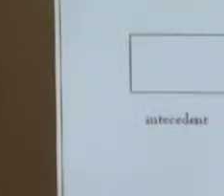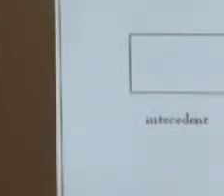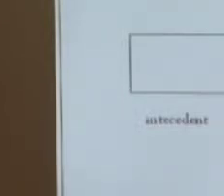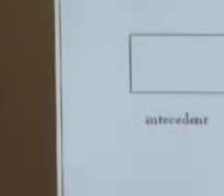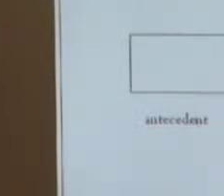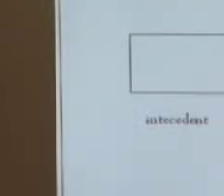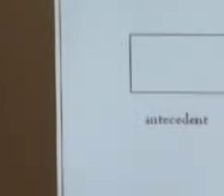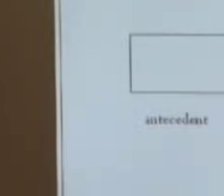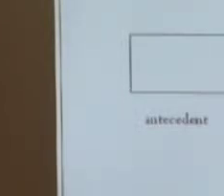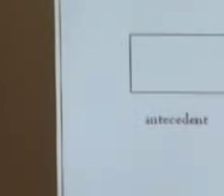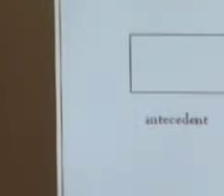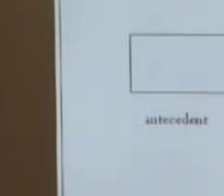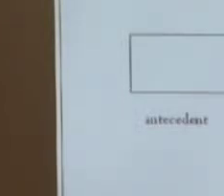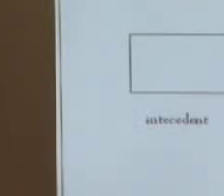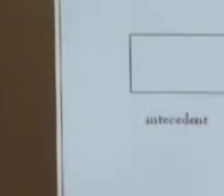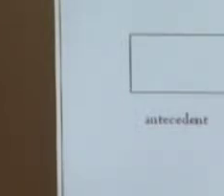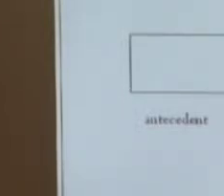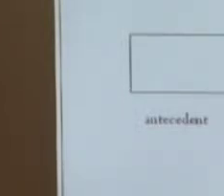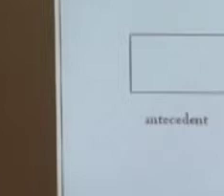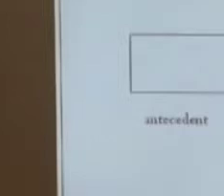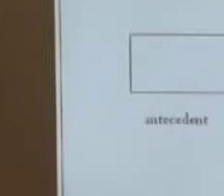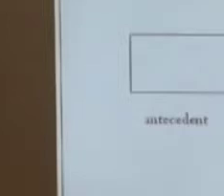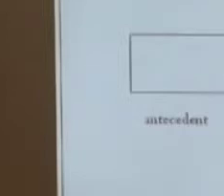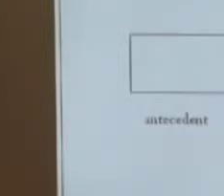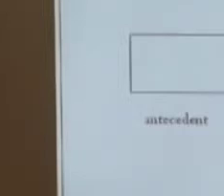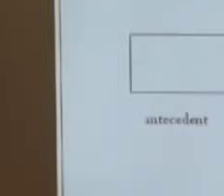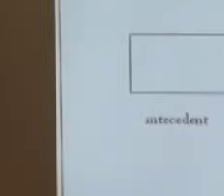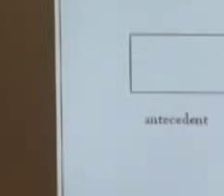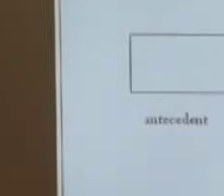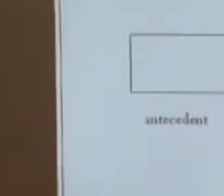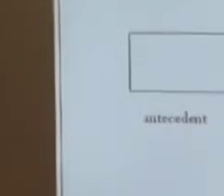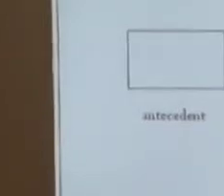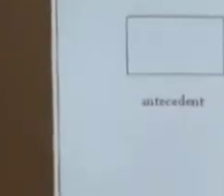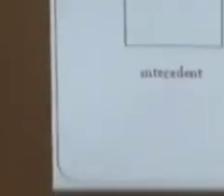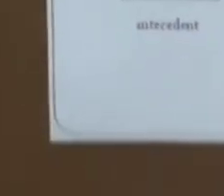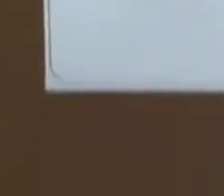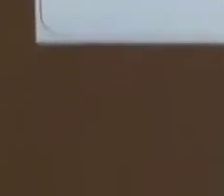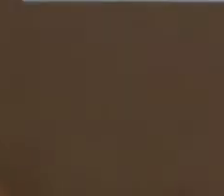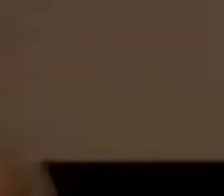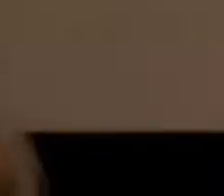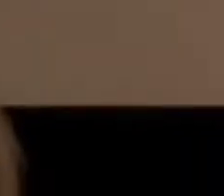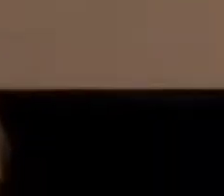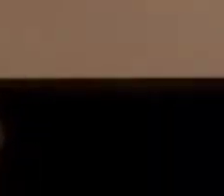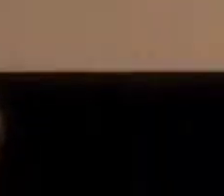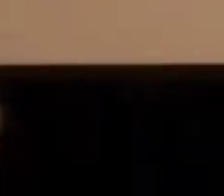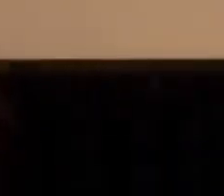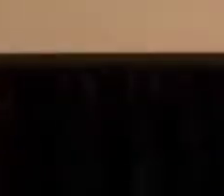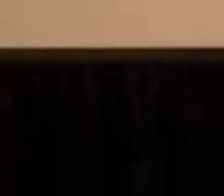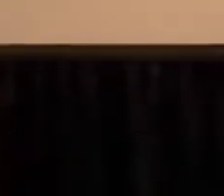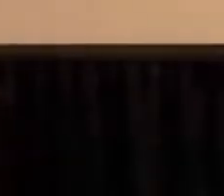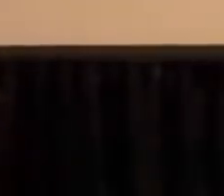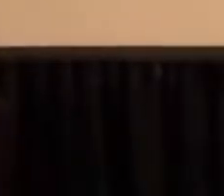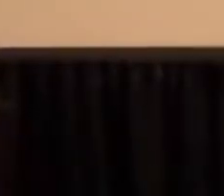She's getting the teacher's attention, and she's not getting her work done.